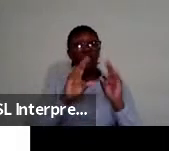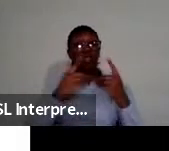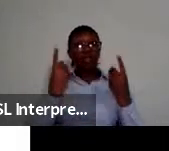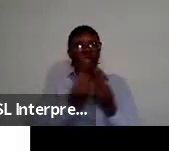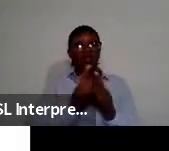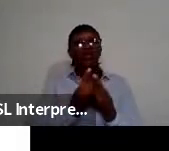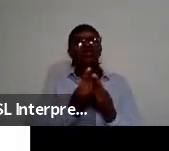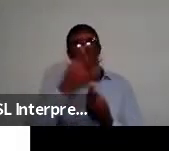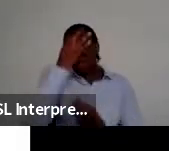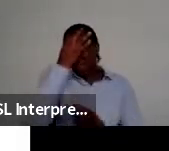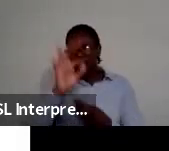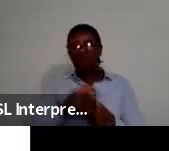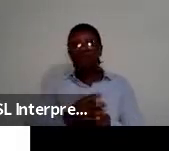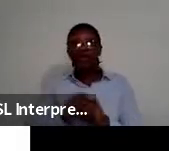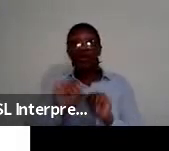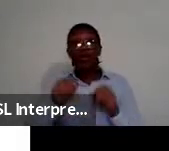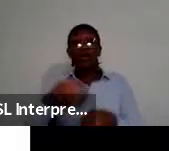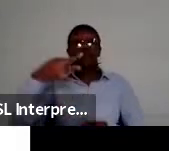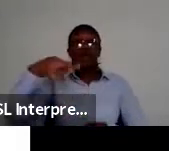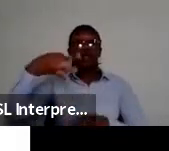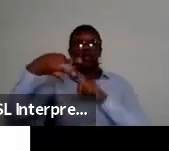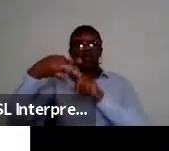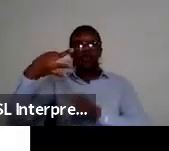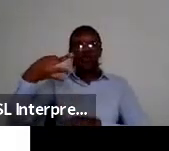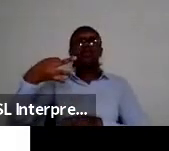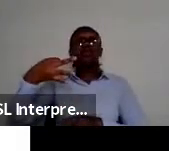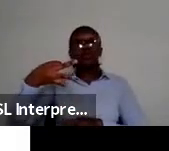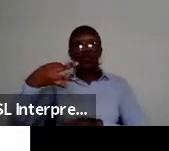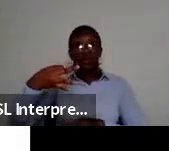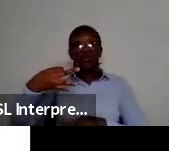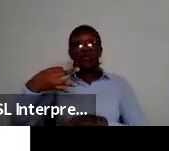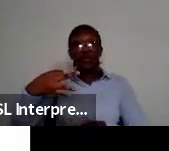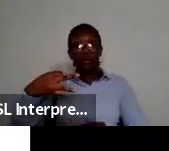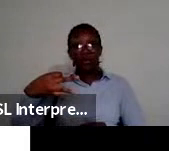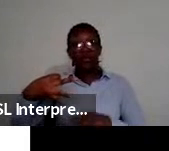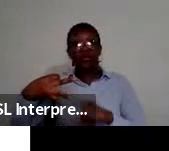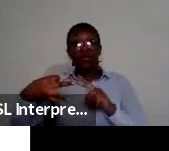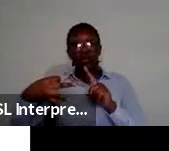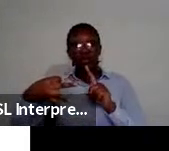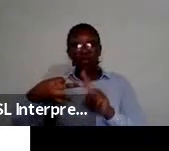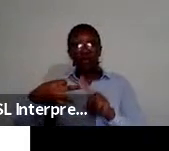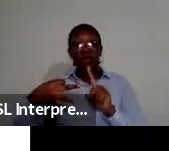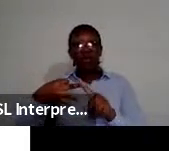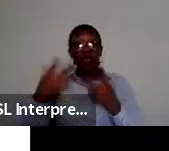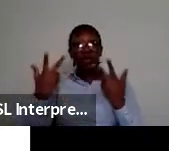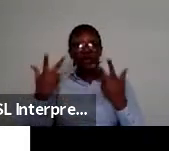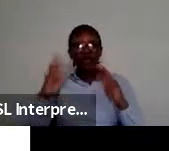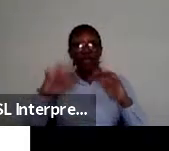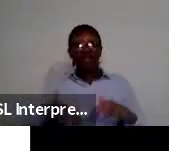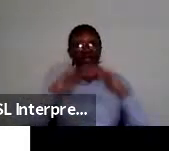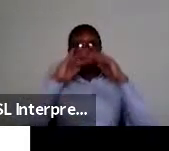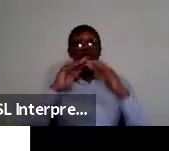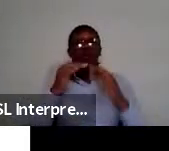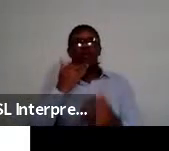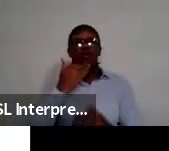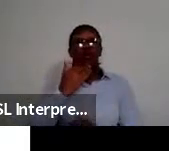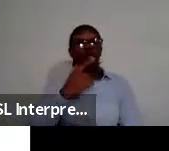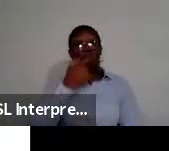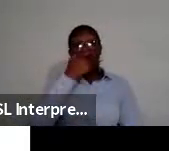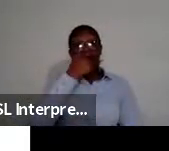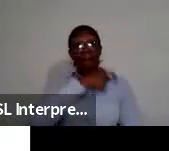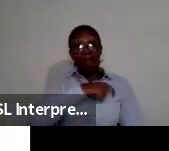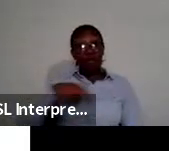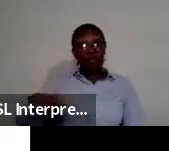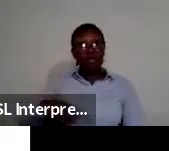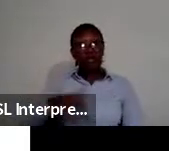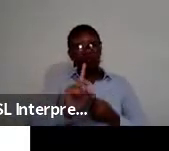way, we've got 3. If you look at the Fusion Center that was established by the president to deal with the challenges